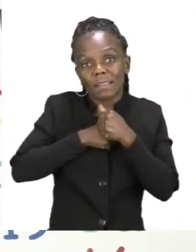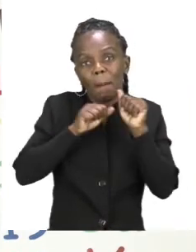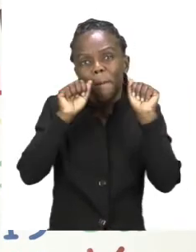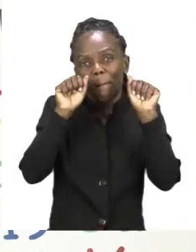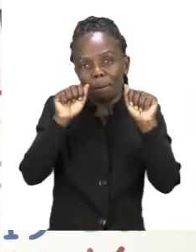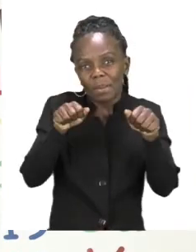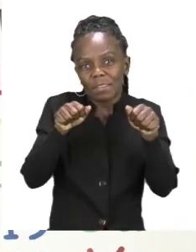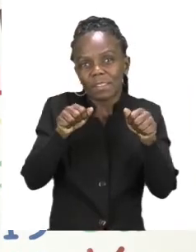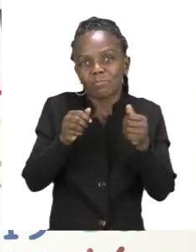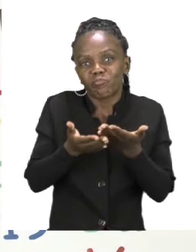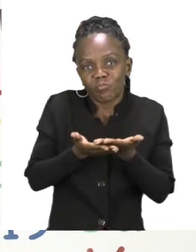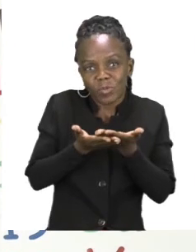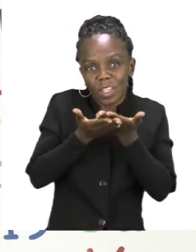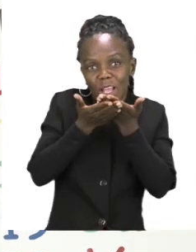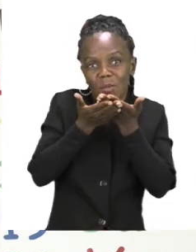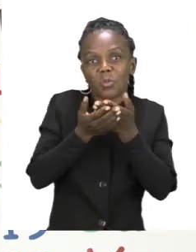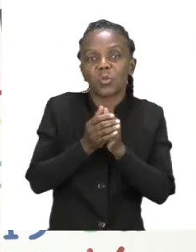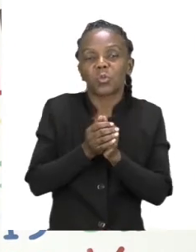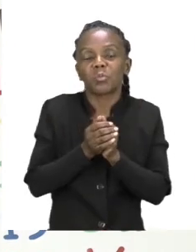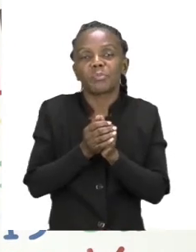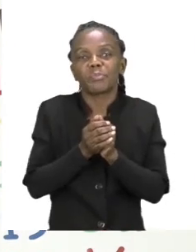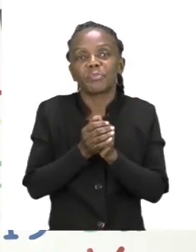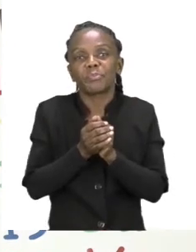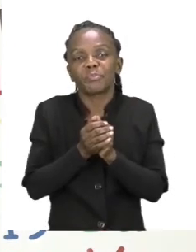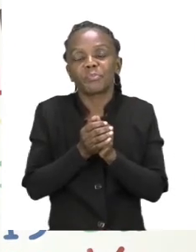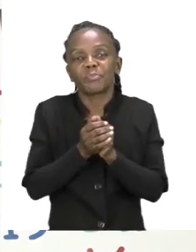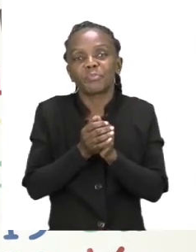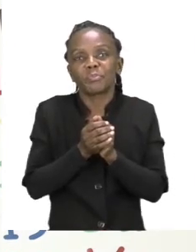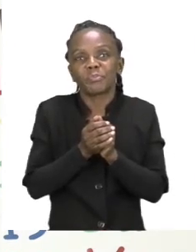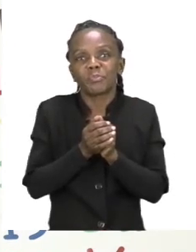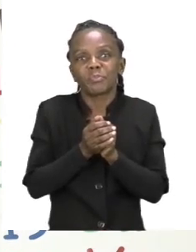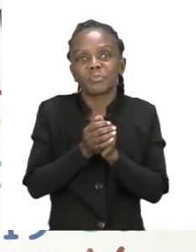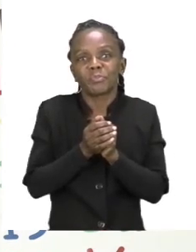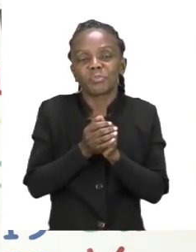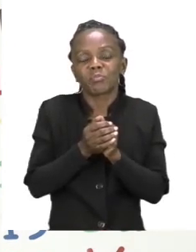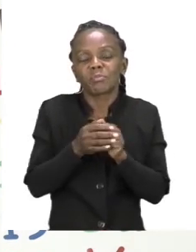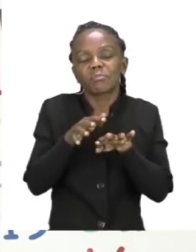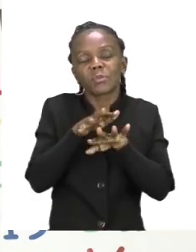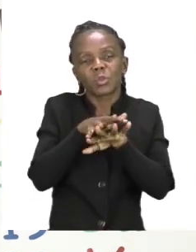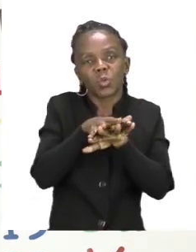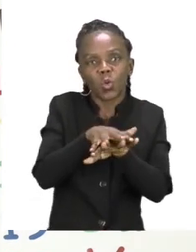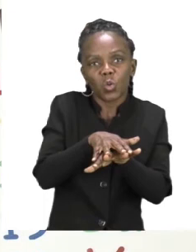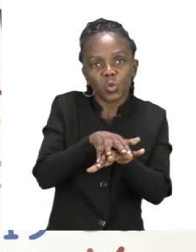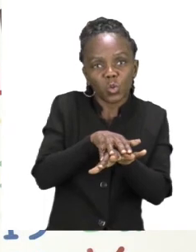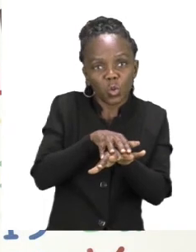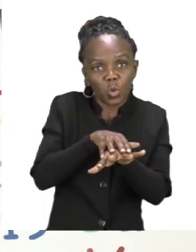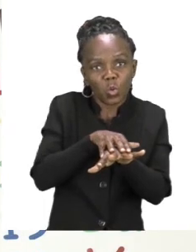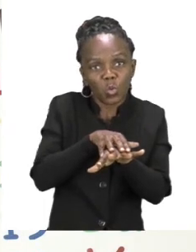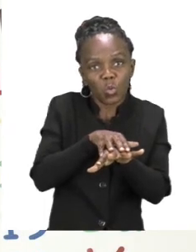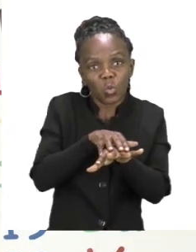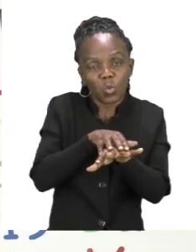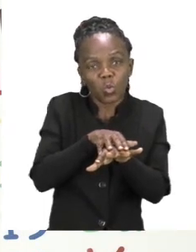just in case the materials are too big for you or too small for you. Take your time, make sure that you put the glue